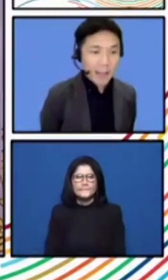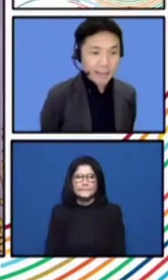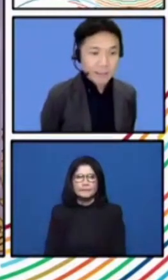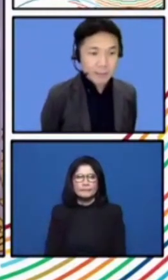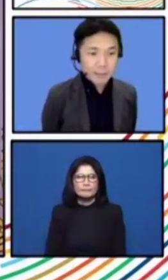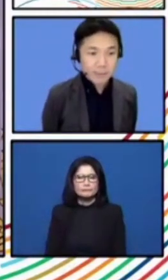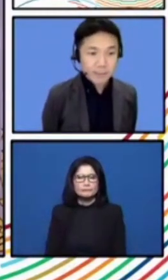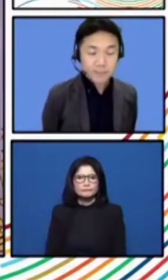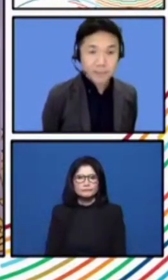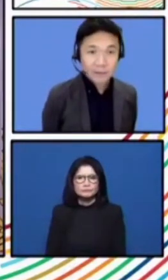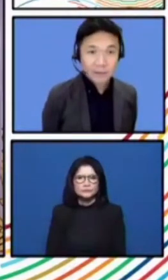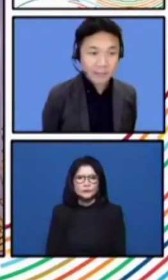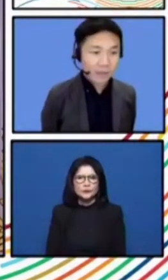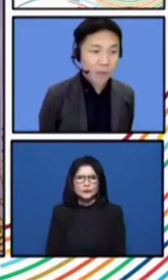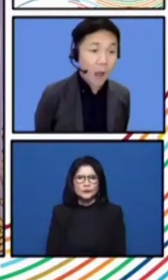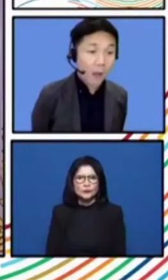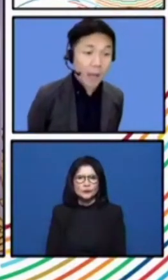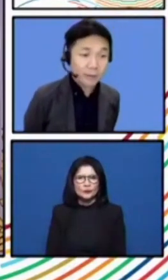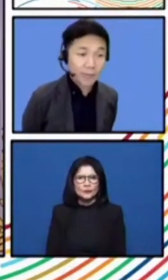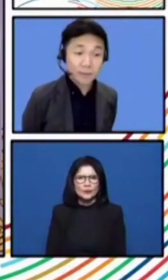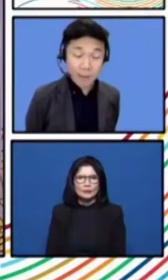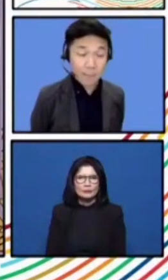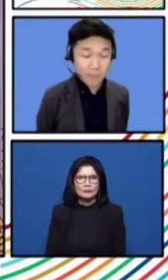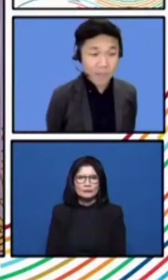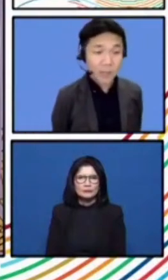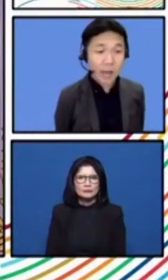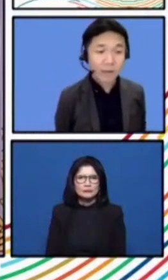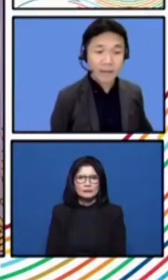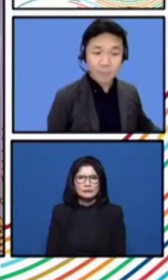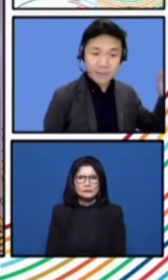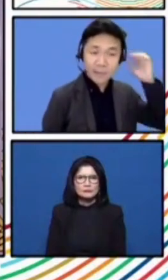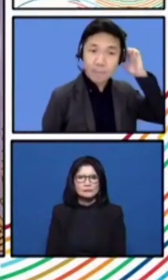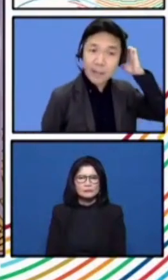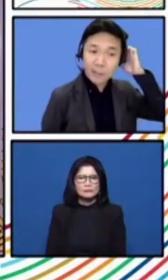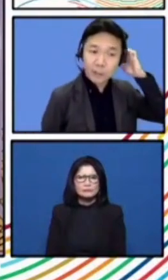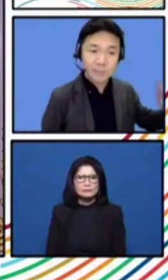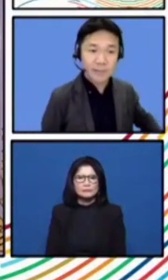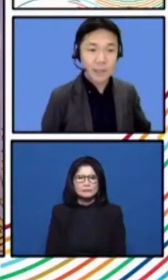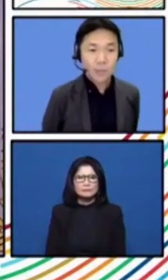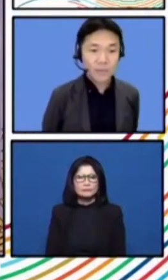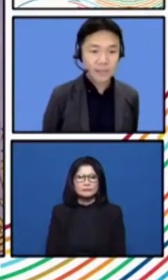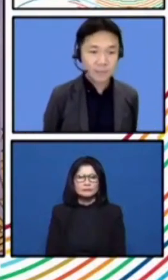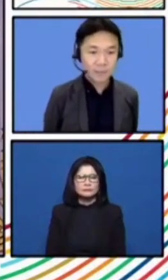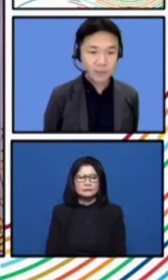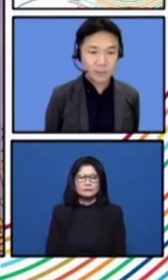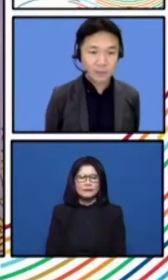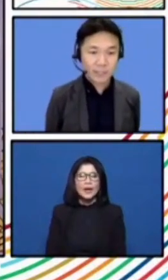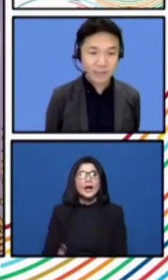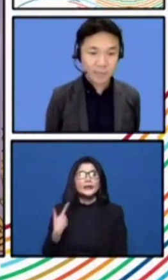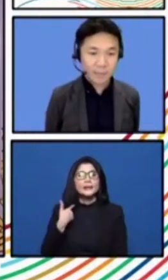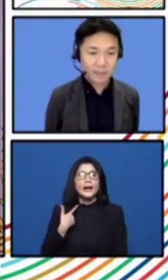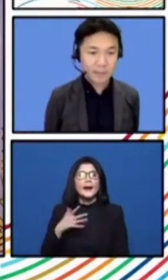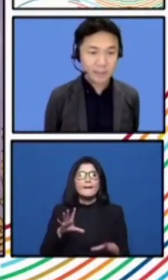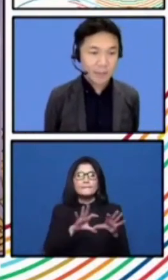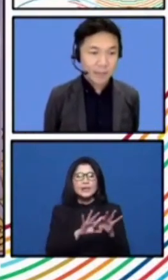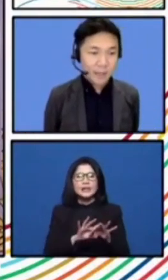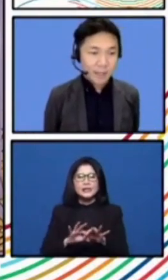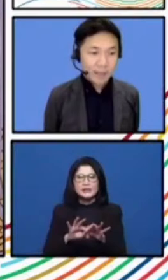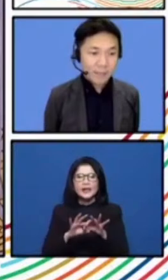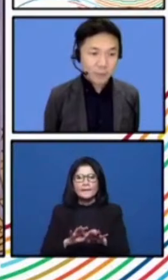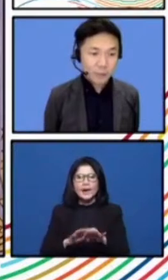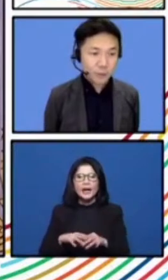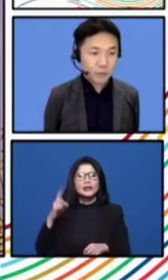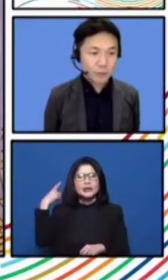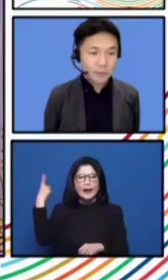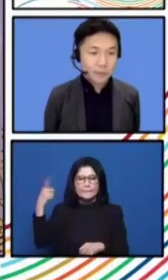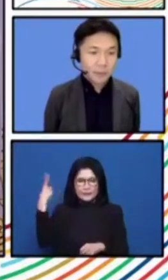and secondly on how and be on how governments in Partnerships with civil society governments are